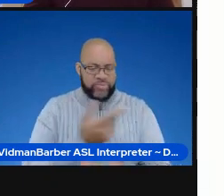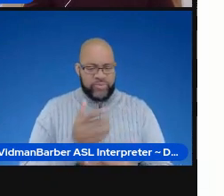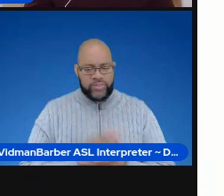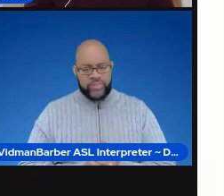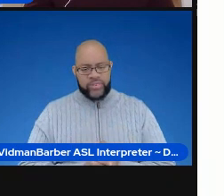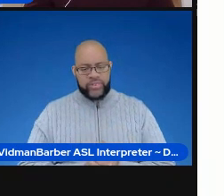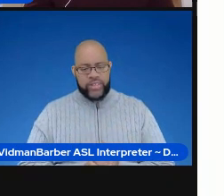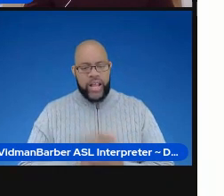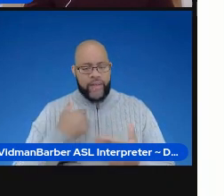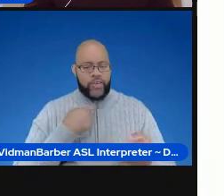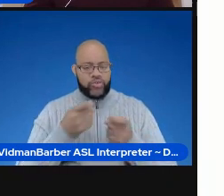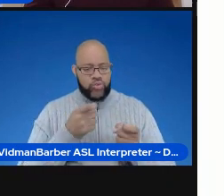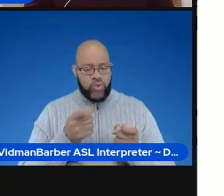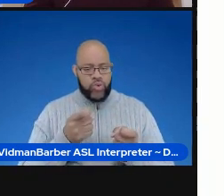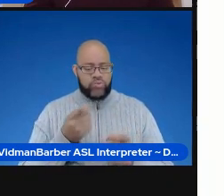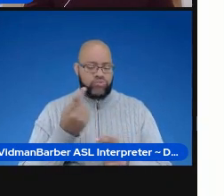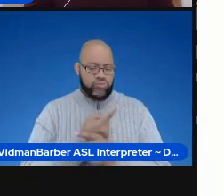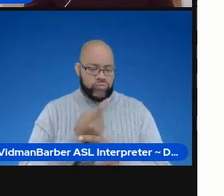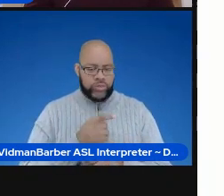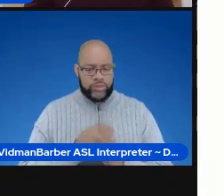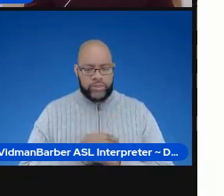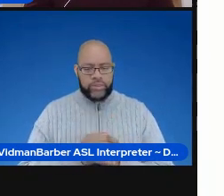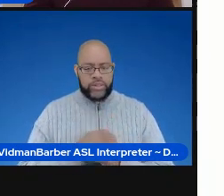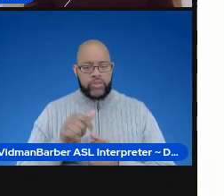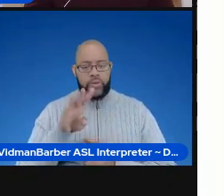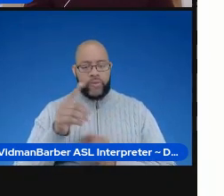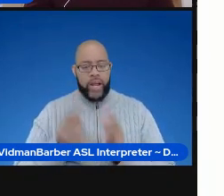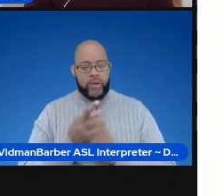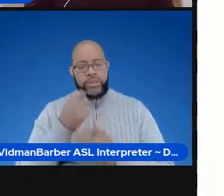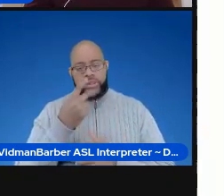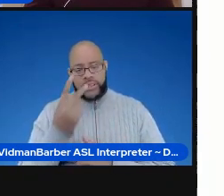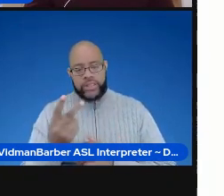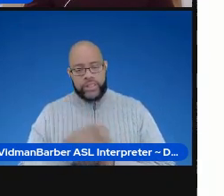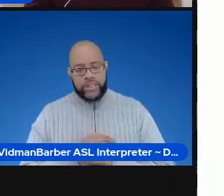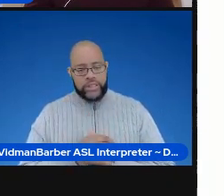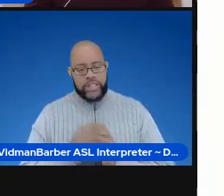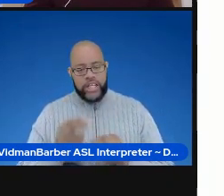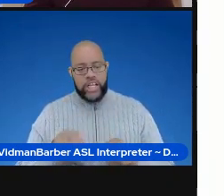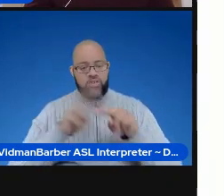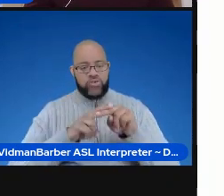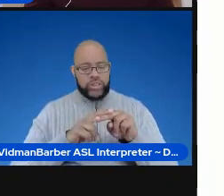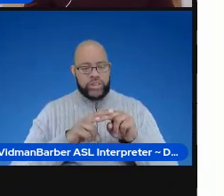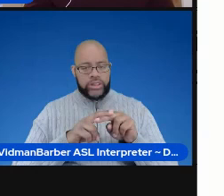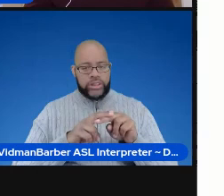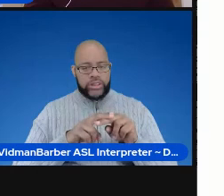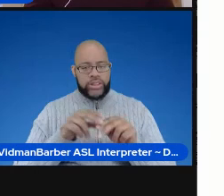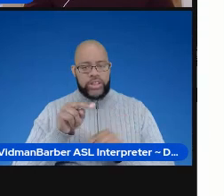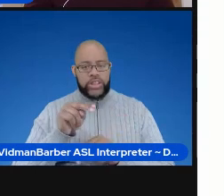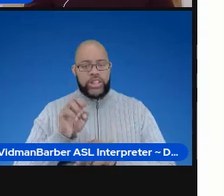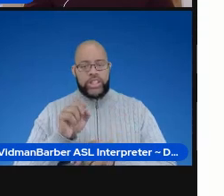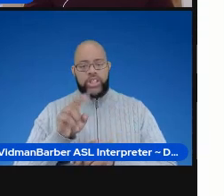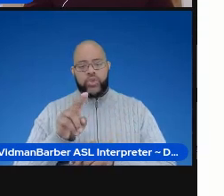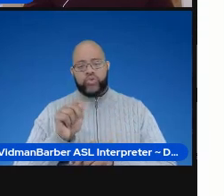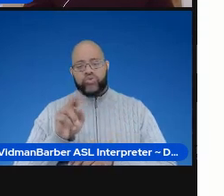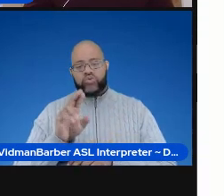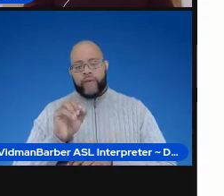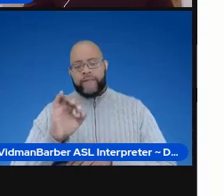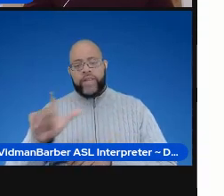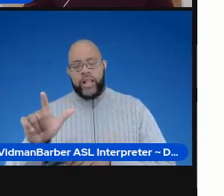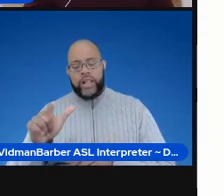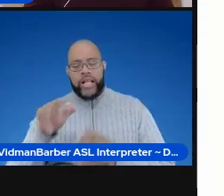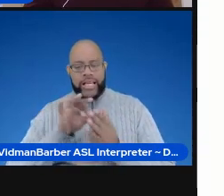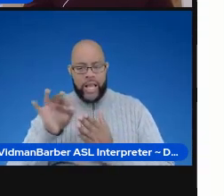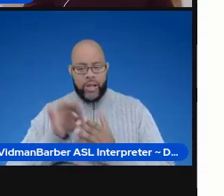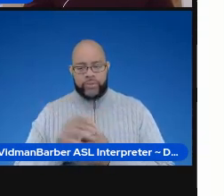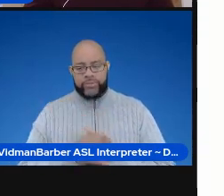the control immunizations alone. And 24 hours, you can see here, you can see an increase in neutrophil count. Even when we corrected for neutrophil